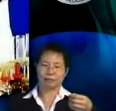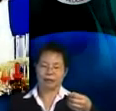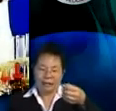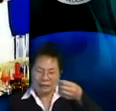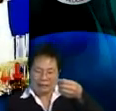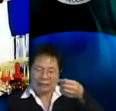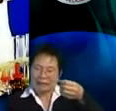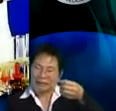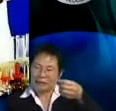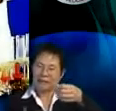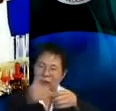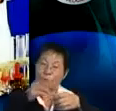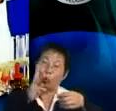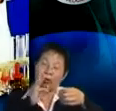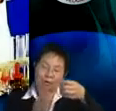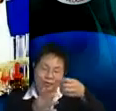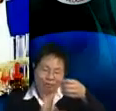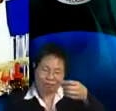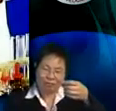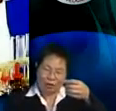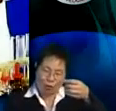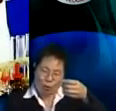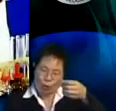Heat the mixture in a water bath.